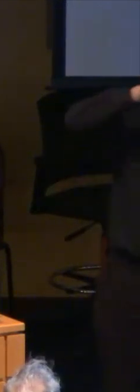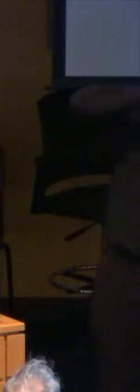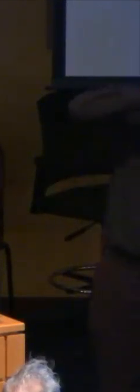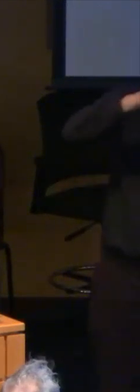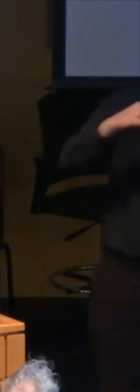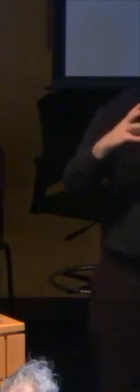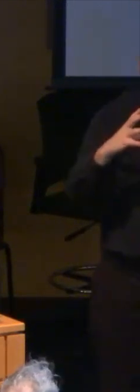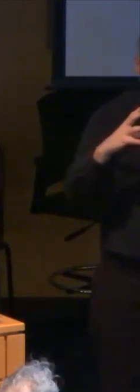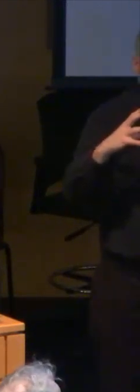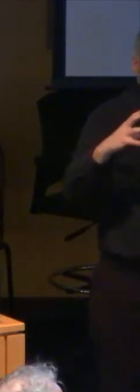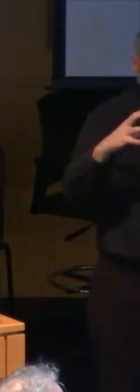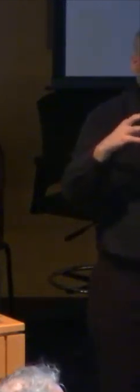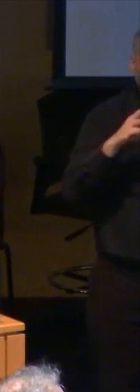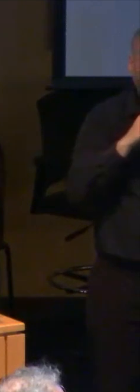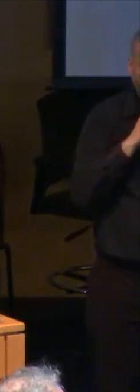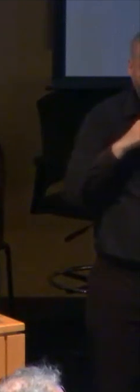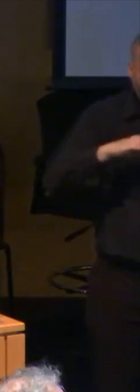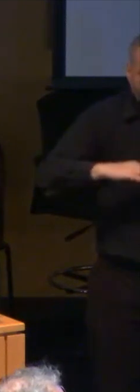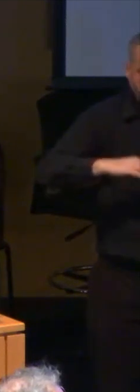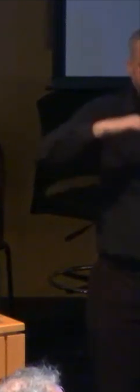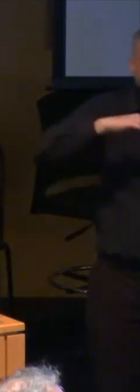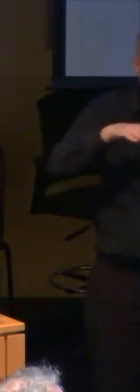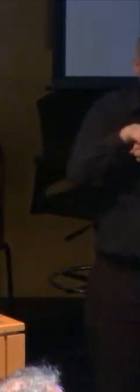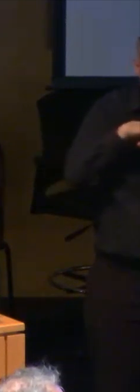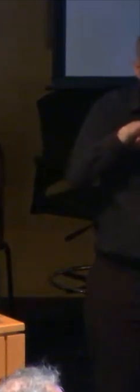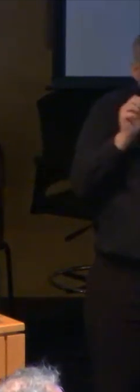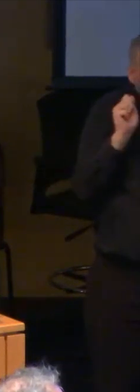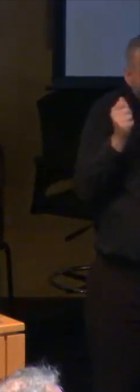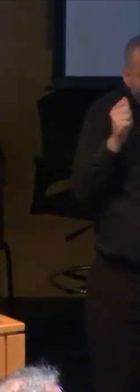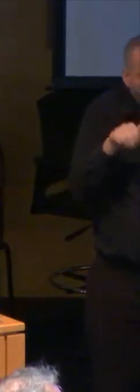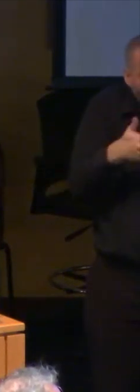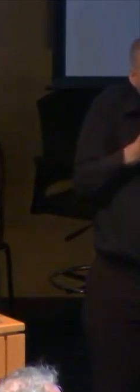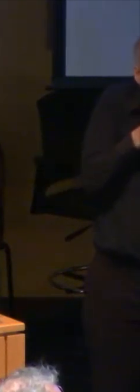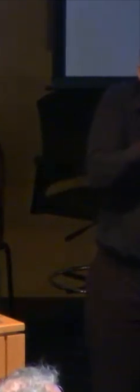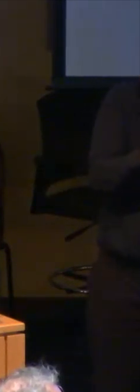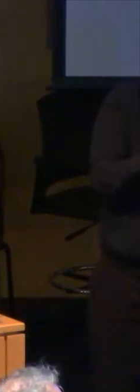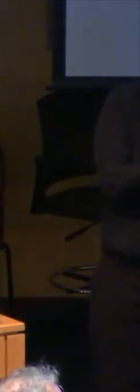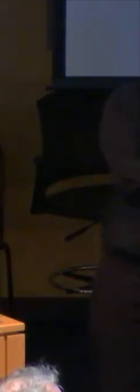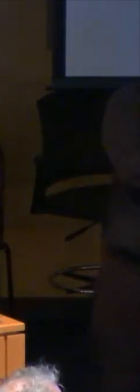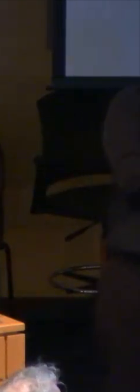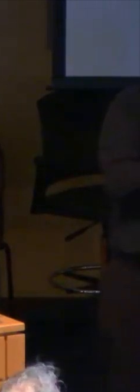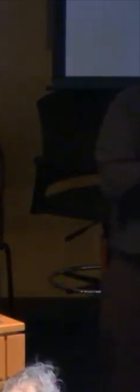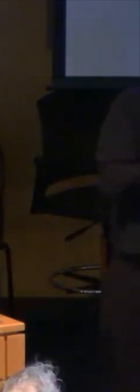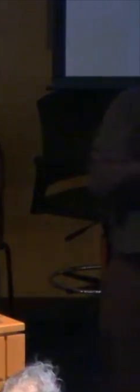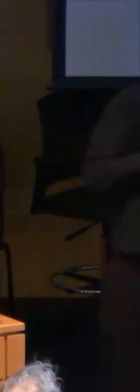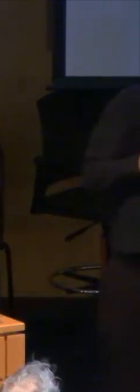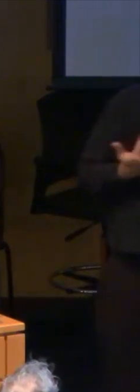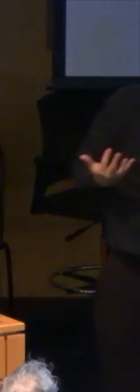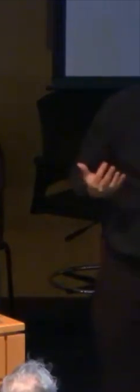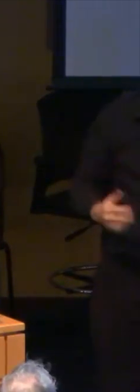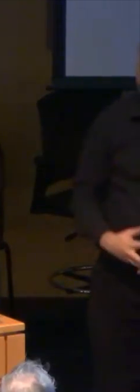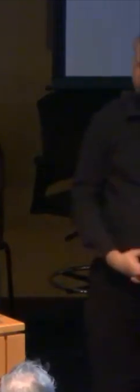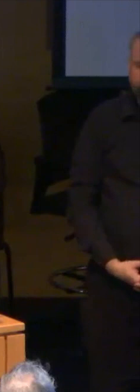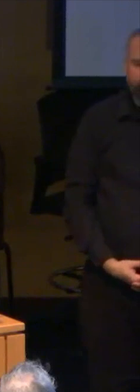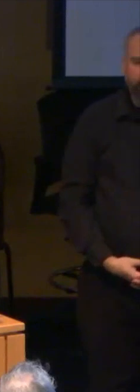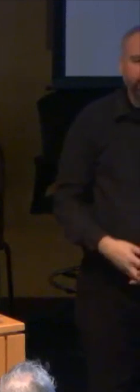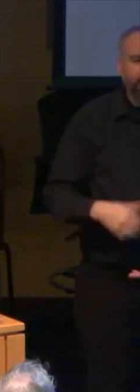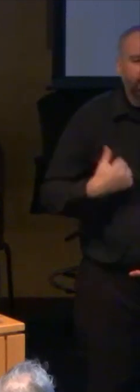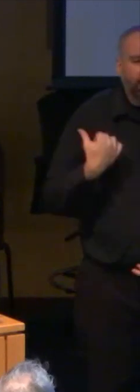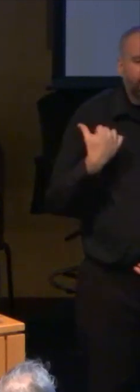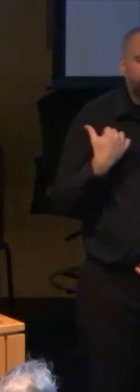communities around Greenland? Right. So I won't read it again because you read it. Okay.